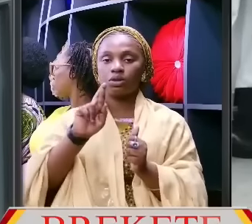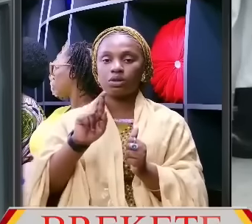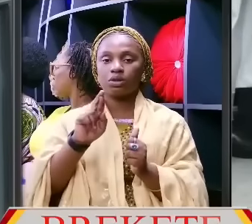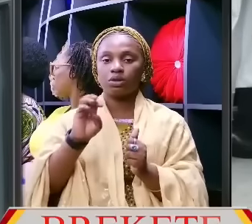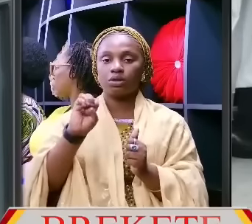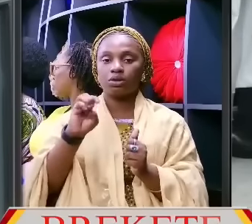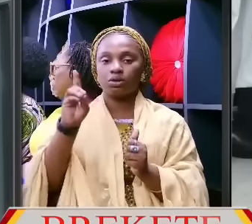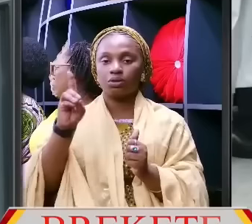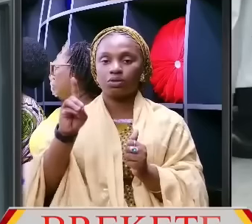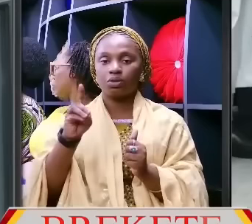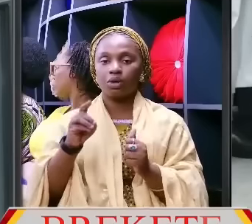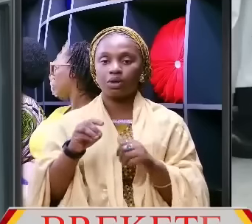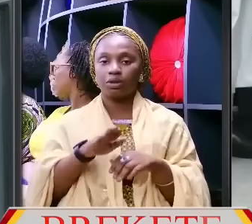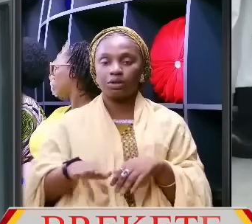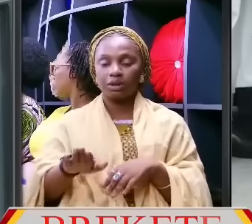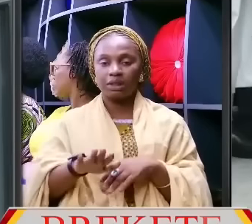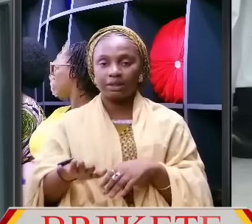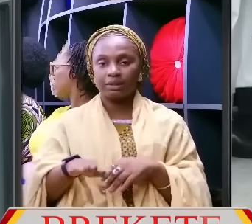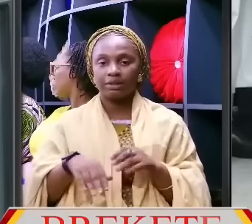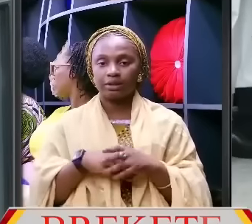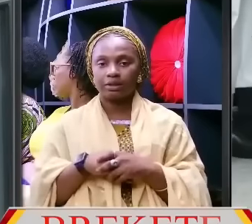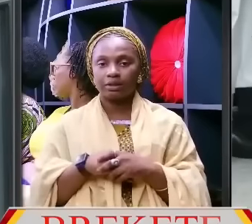rain fell.